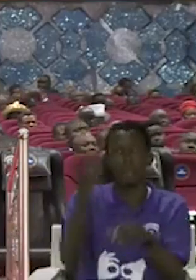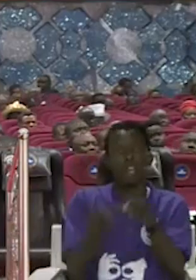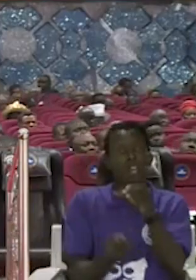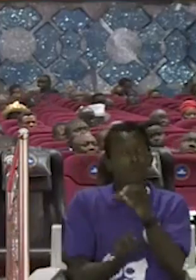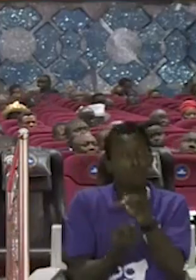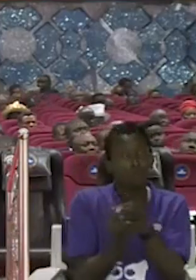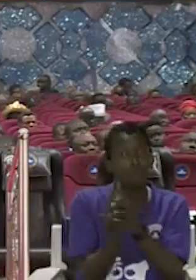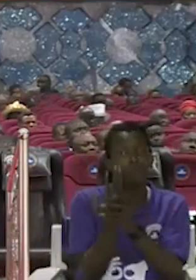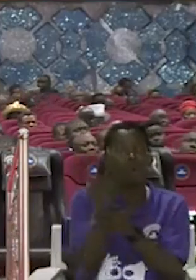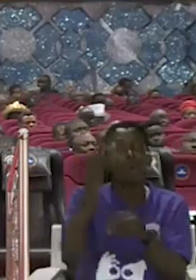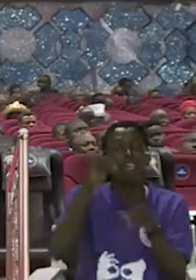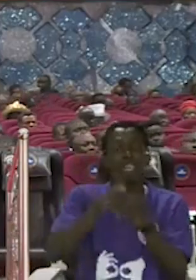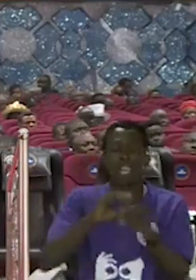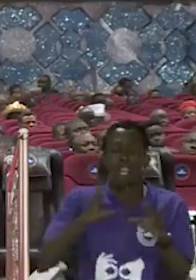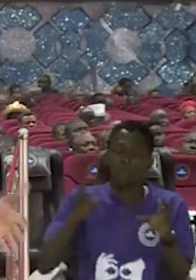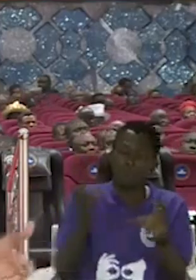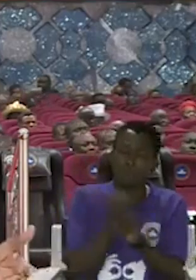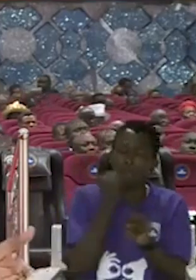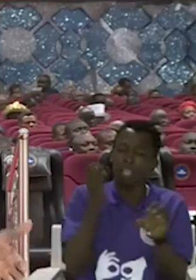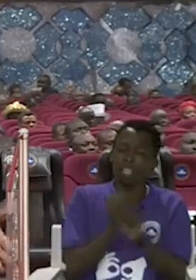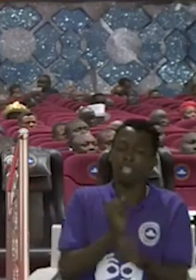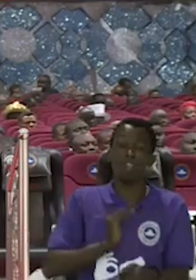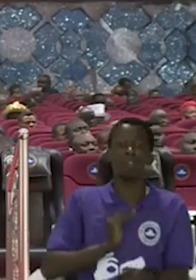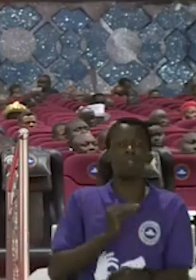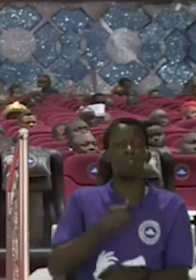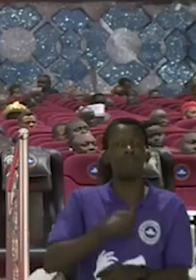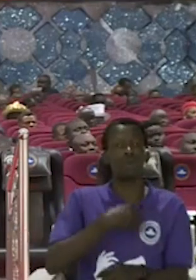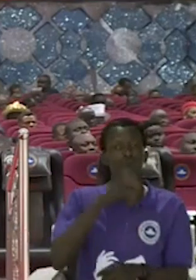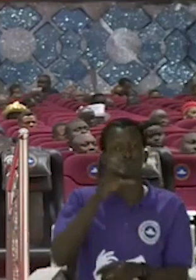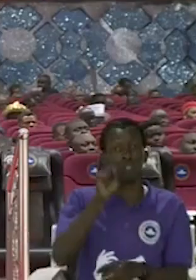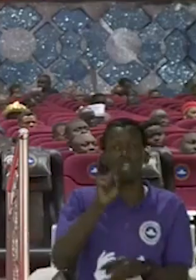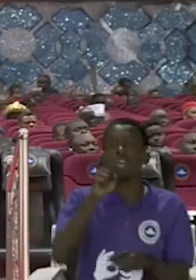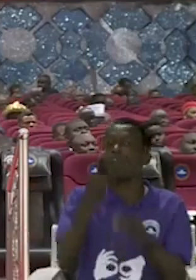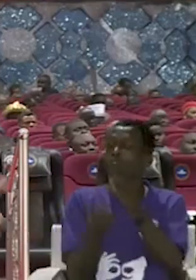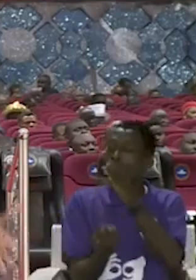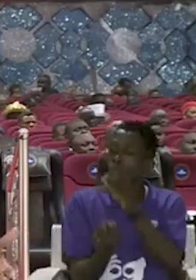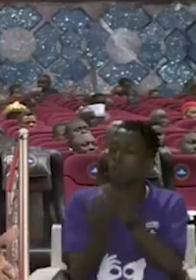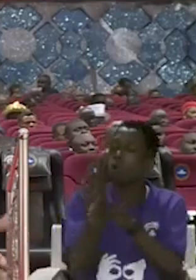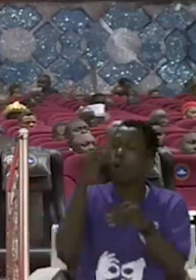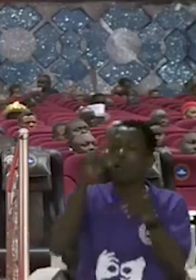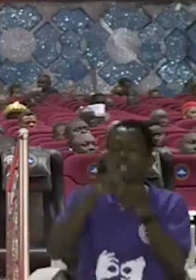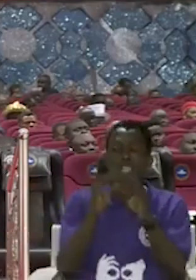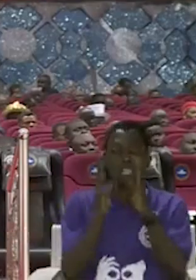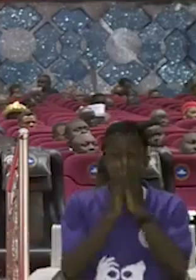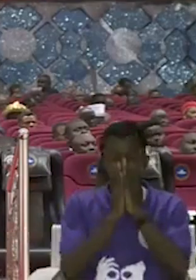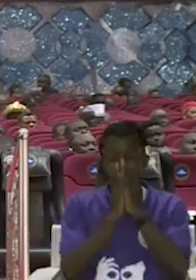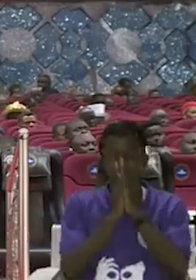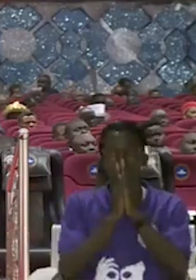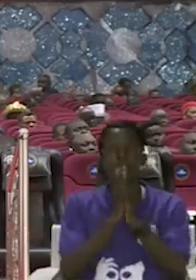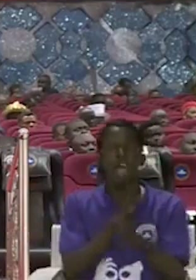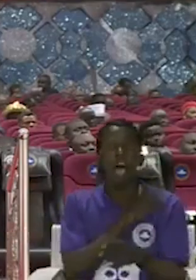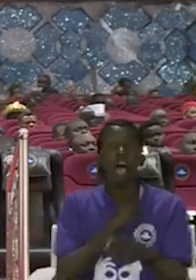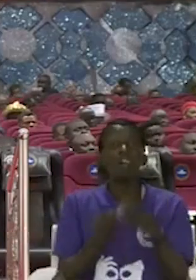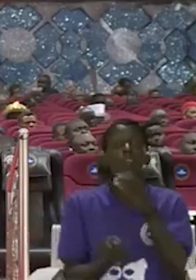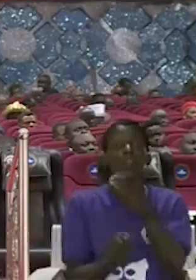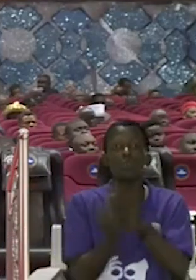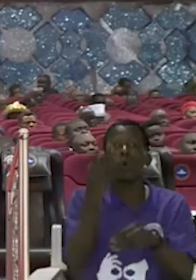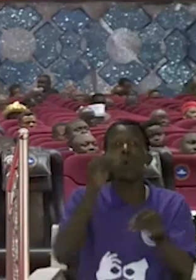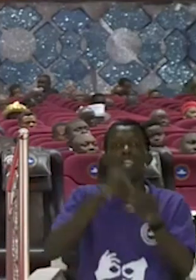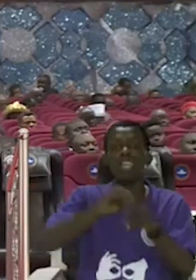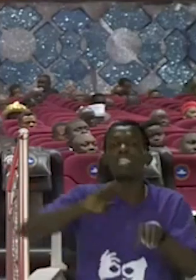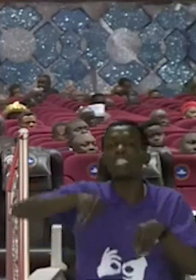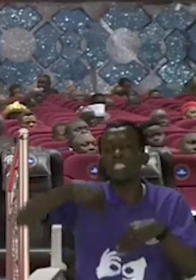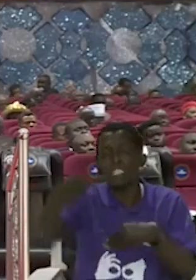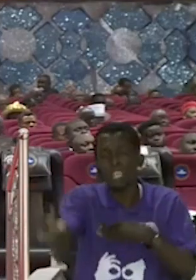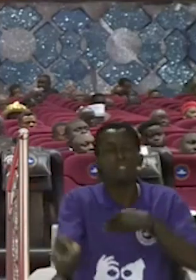in winning souls, grow in praying, and grow in giving.